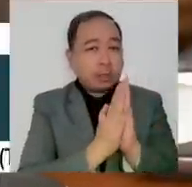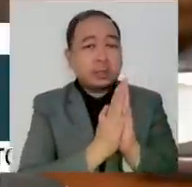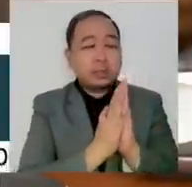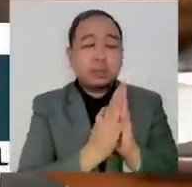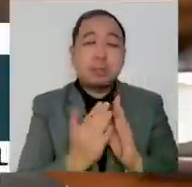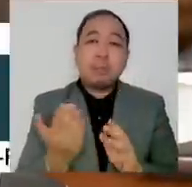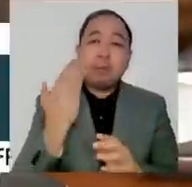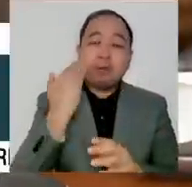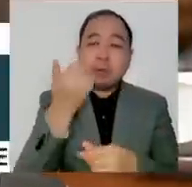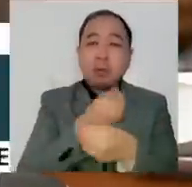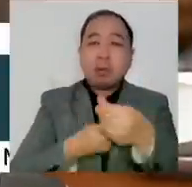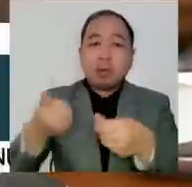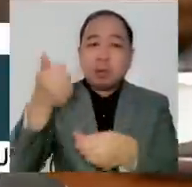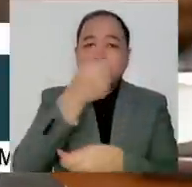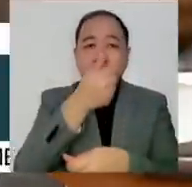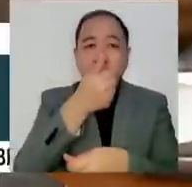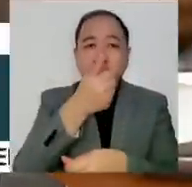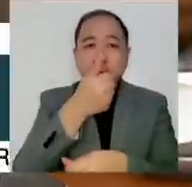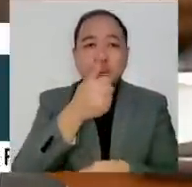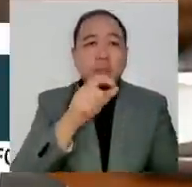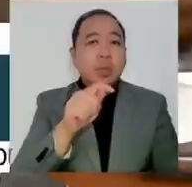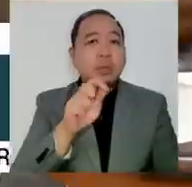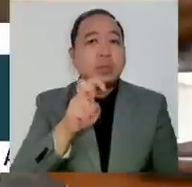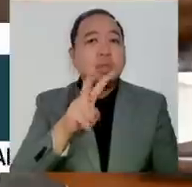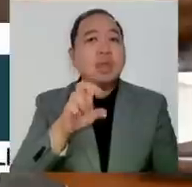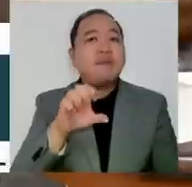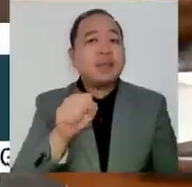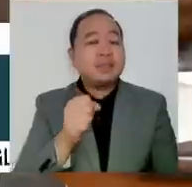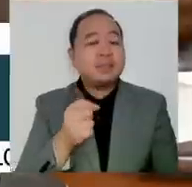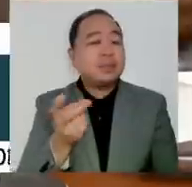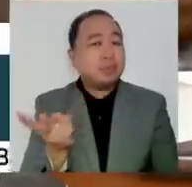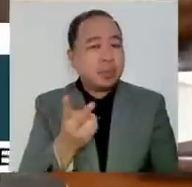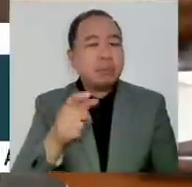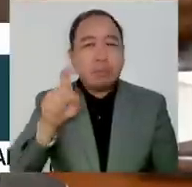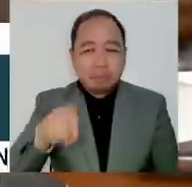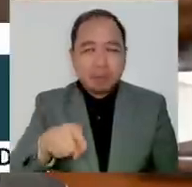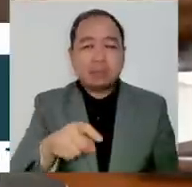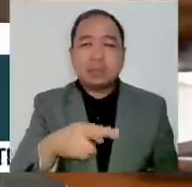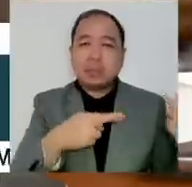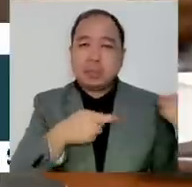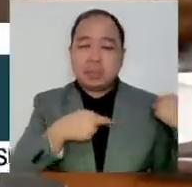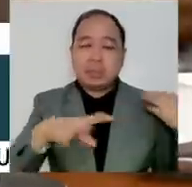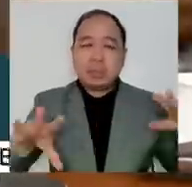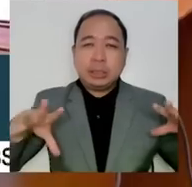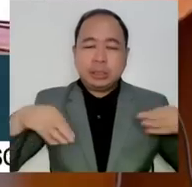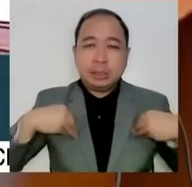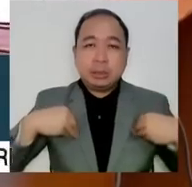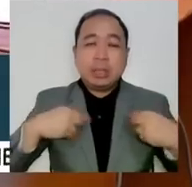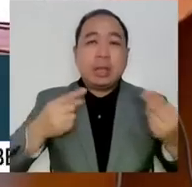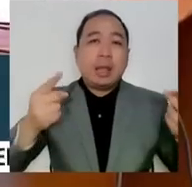Governor Henry and Arnie should be answerable to the things that they did to our province.